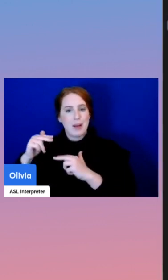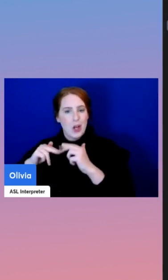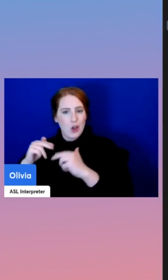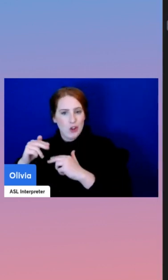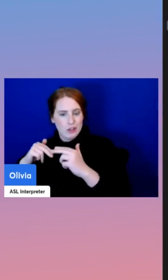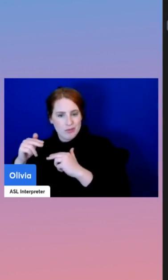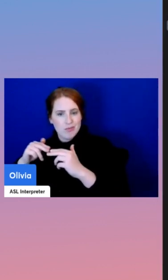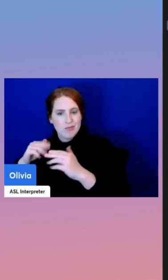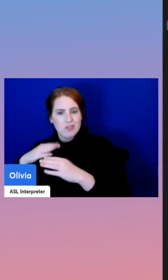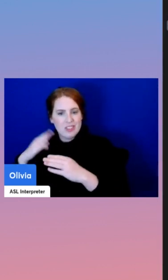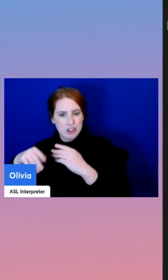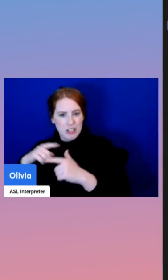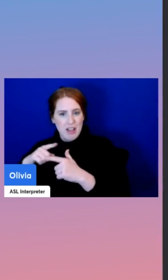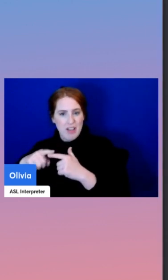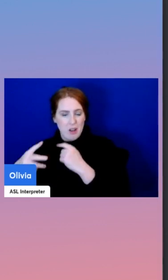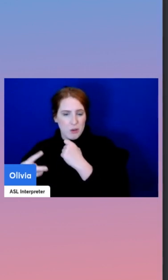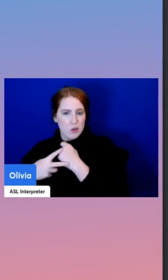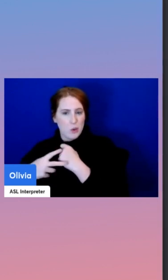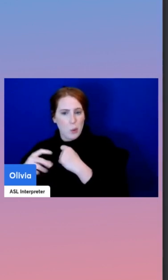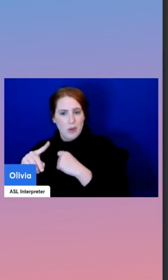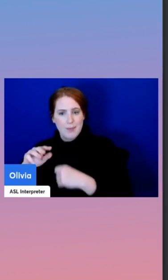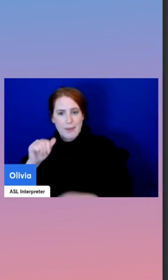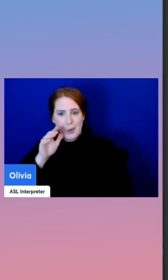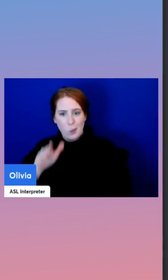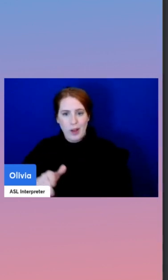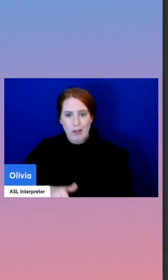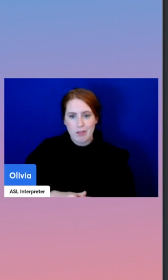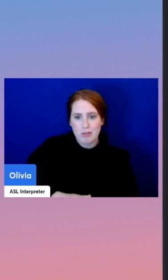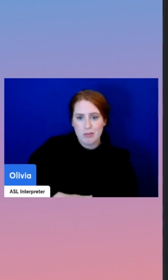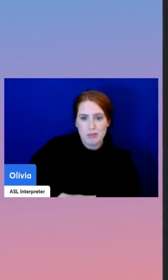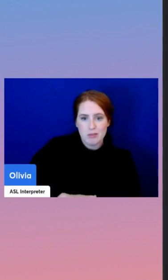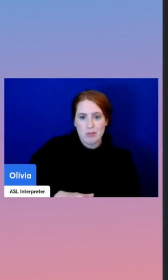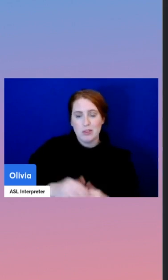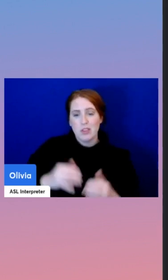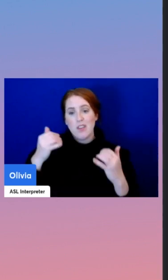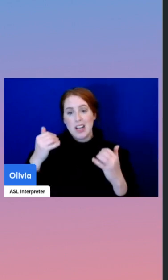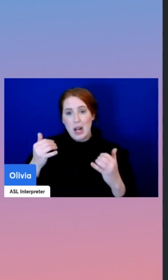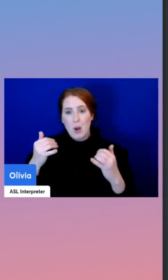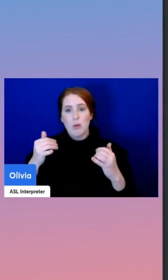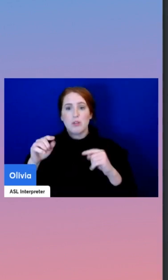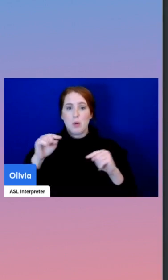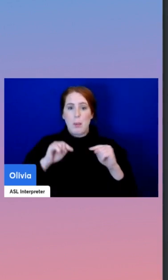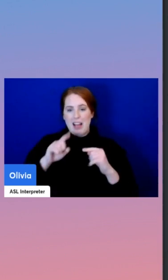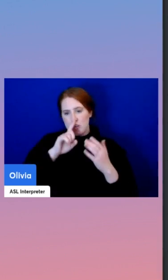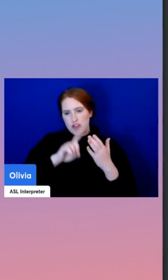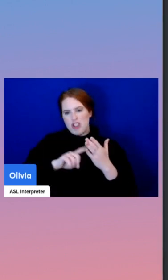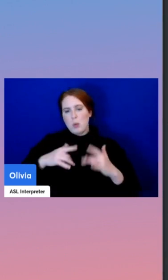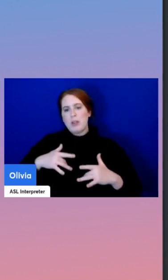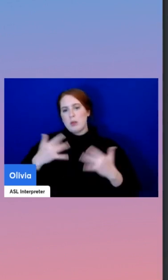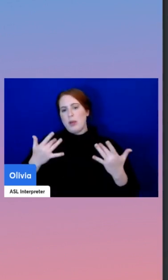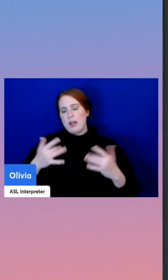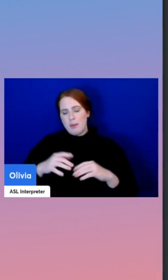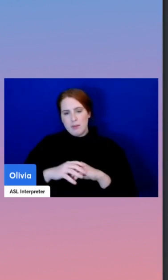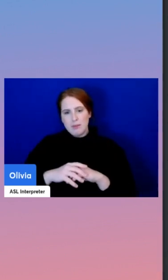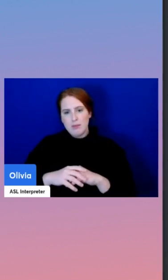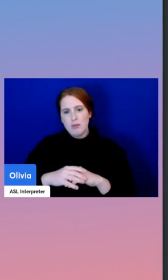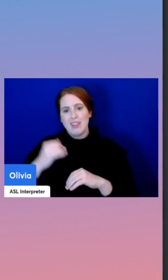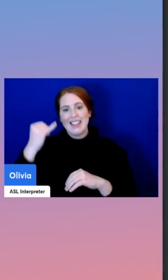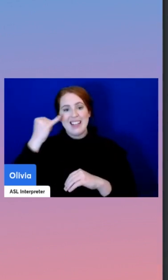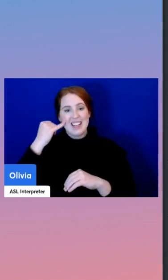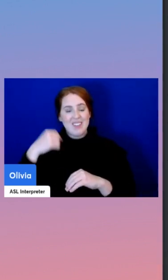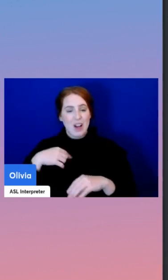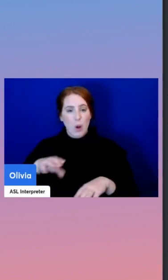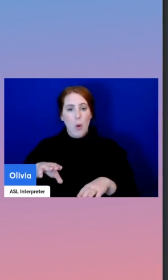for it to store the metadata. So in the meantime, let's go and check what's happening. So if I open